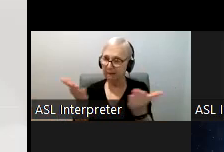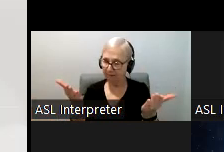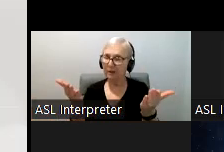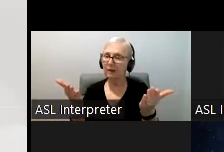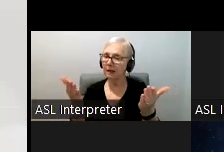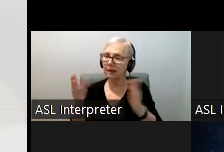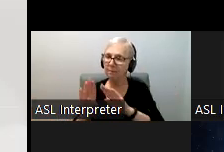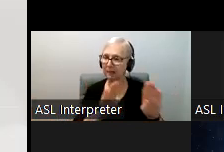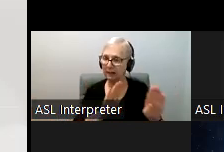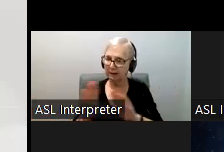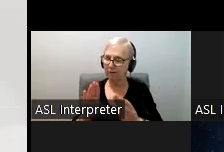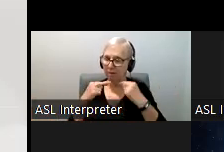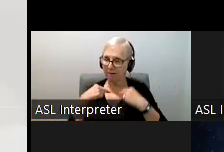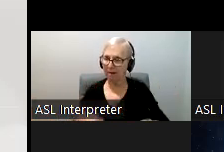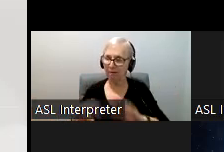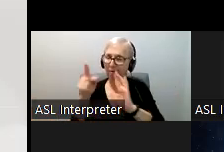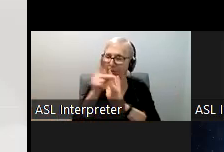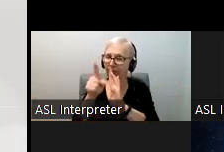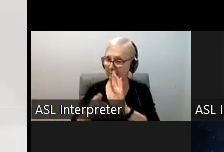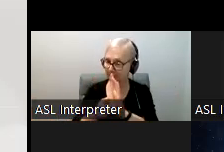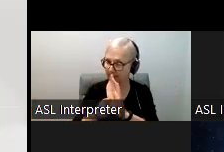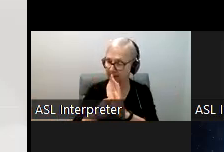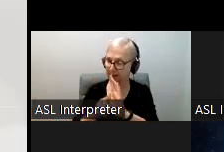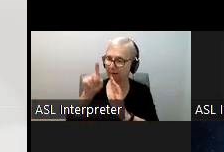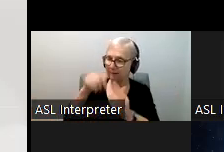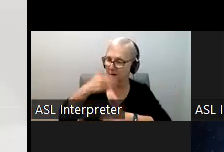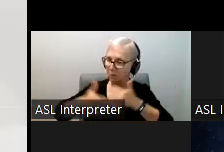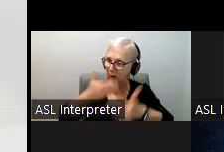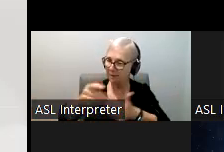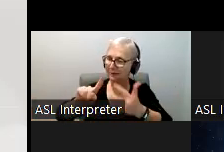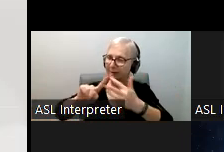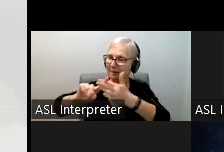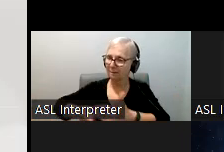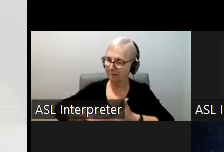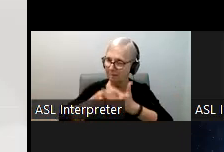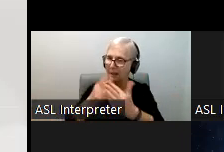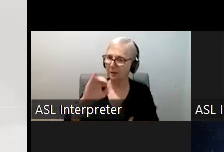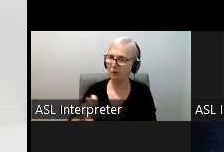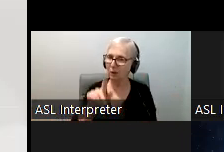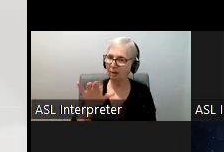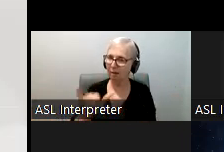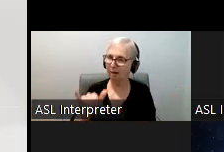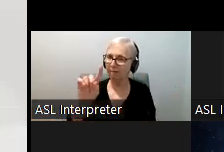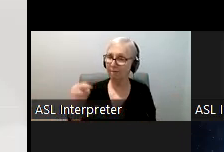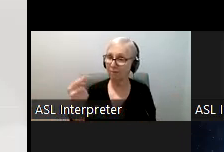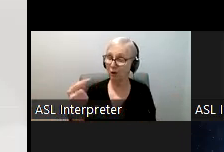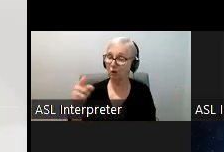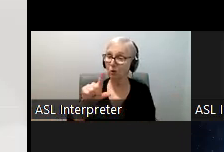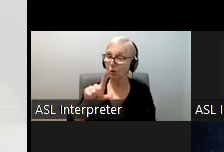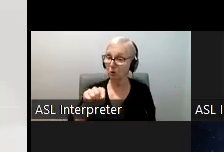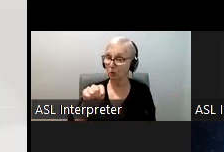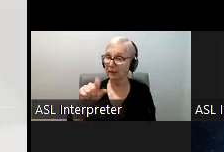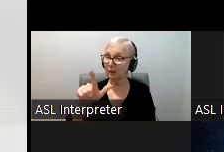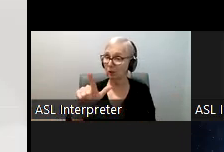behavioral health policy. And this process needs to be implemented by July 1st of next year.